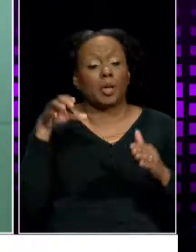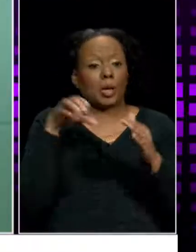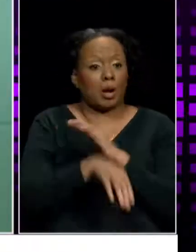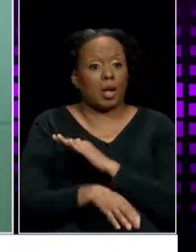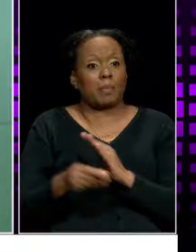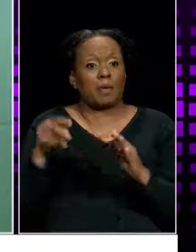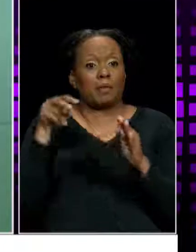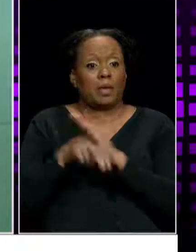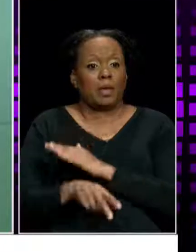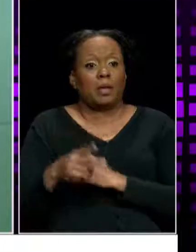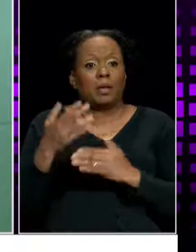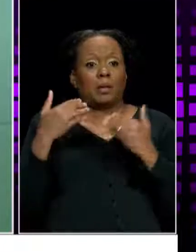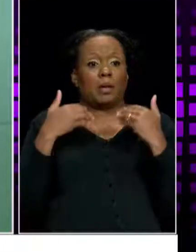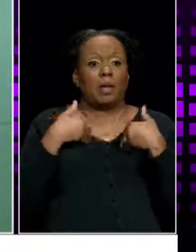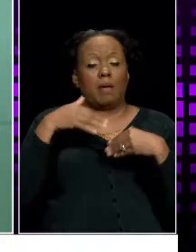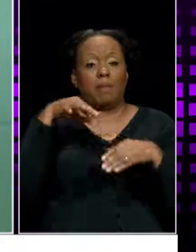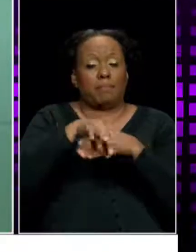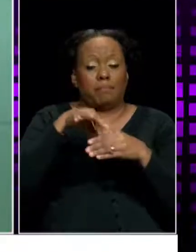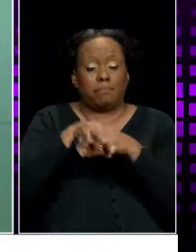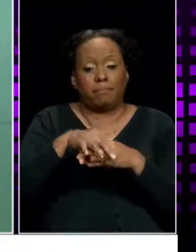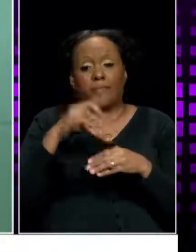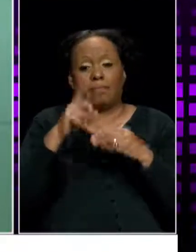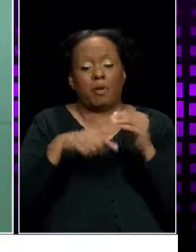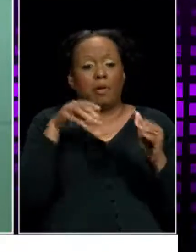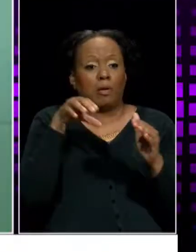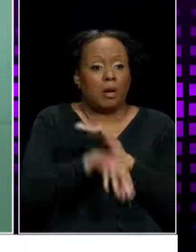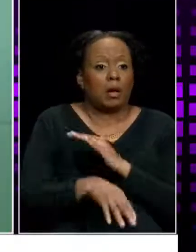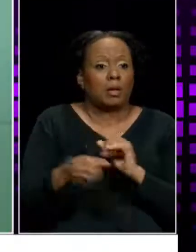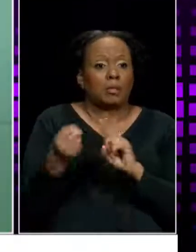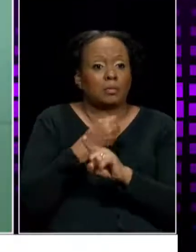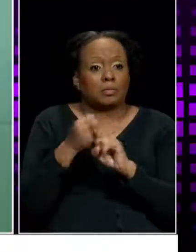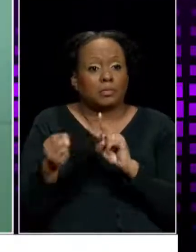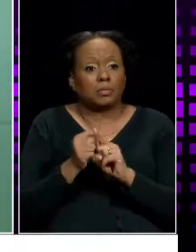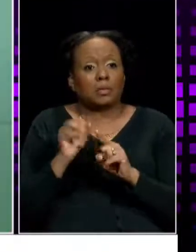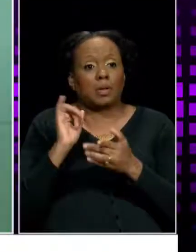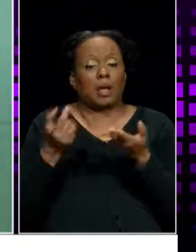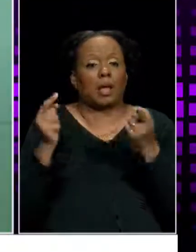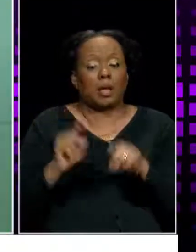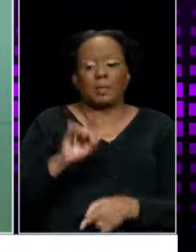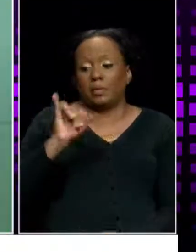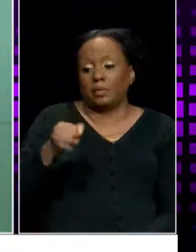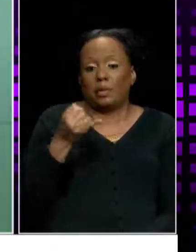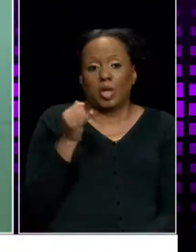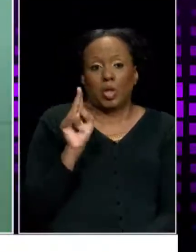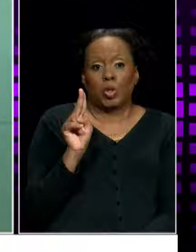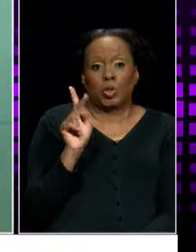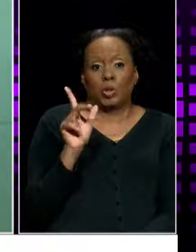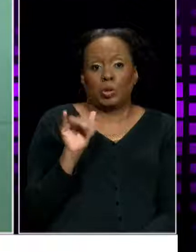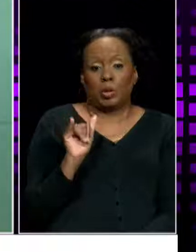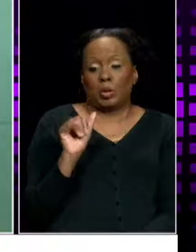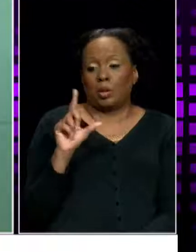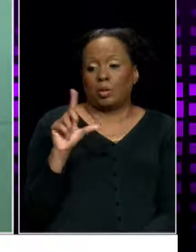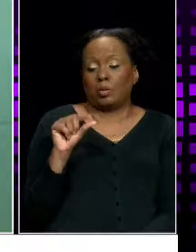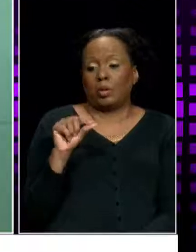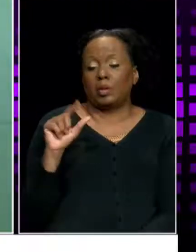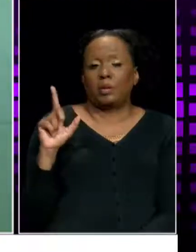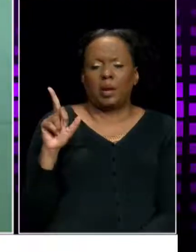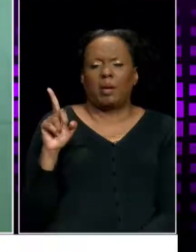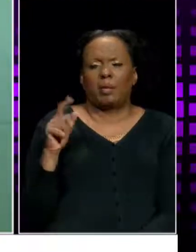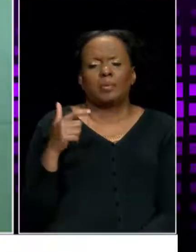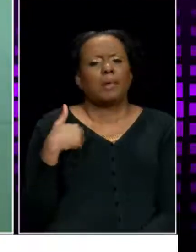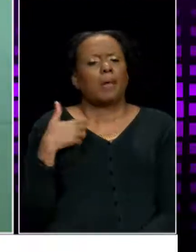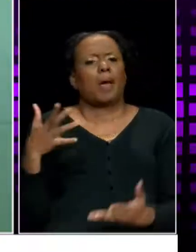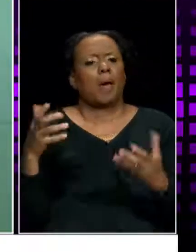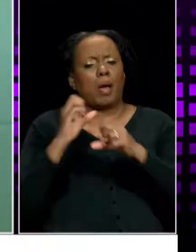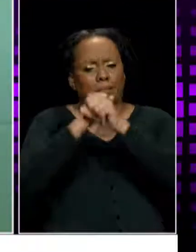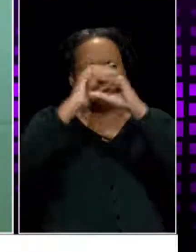crime and violence poll. This was conducted in July 2021. So I just want to set the context here.